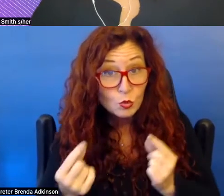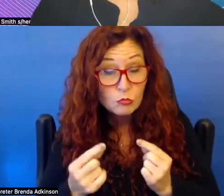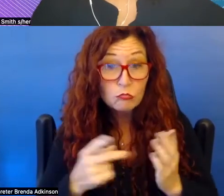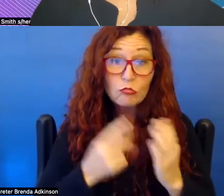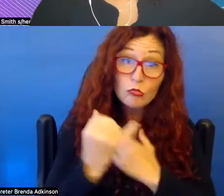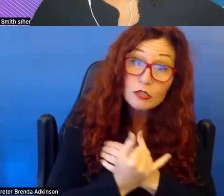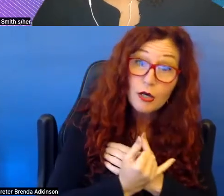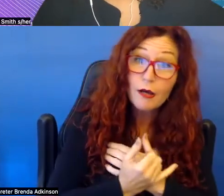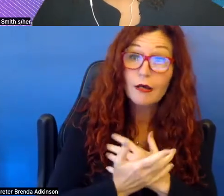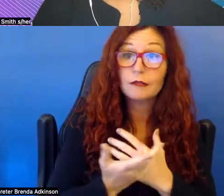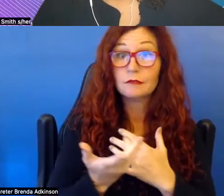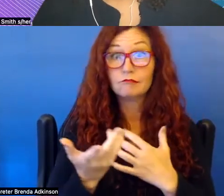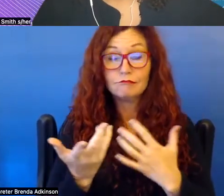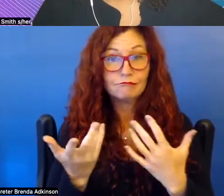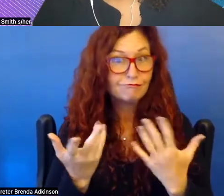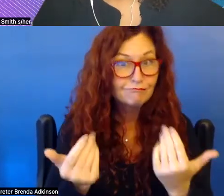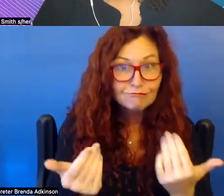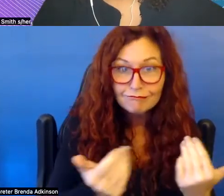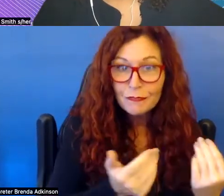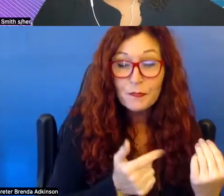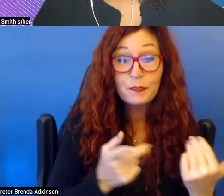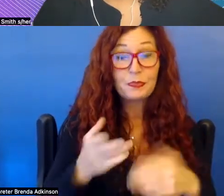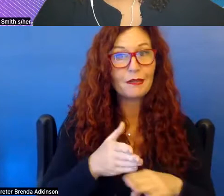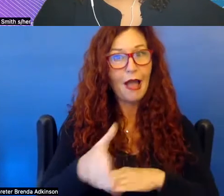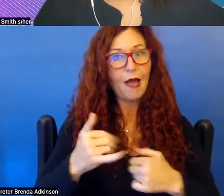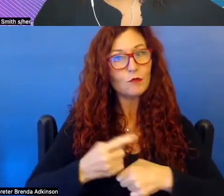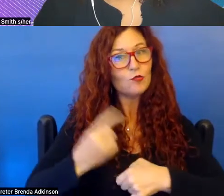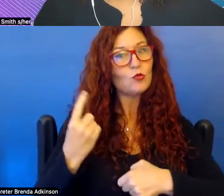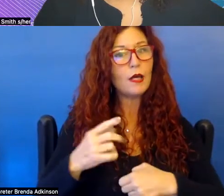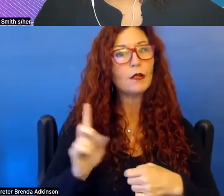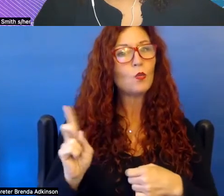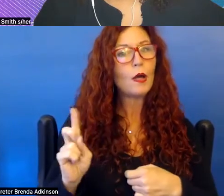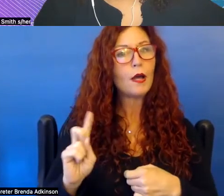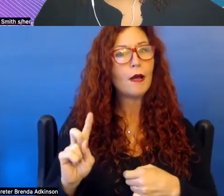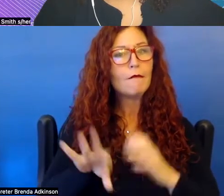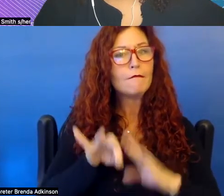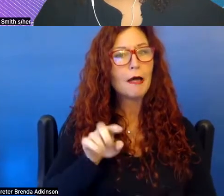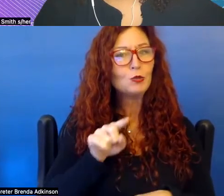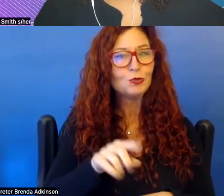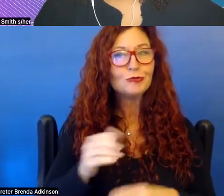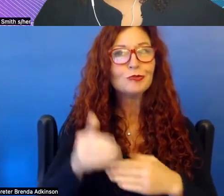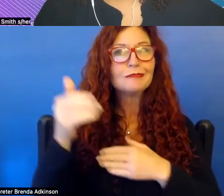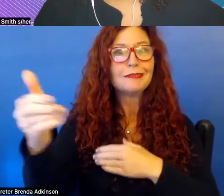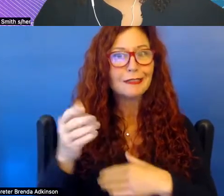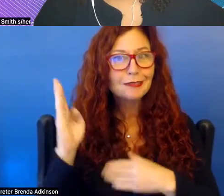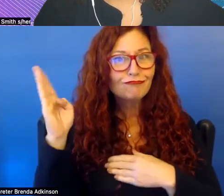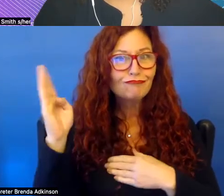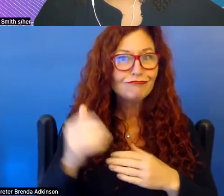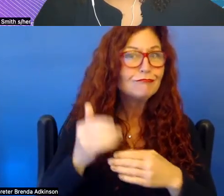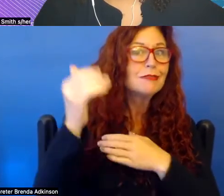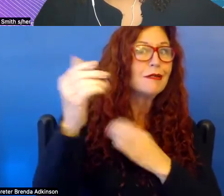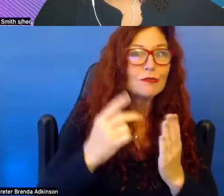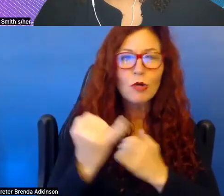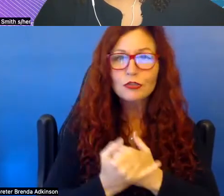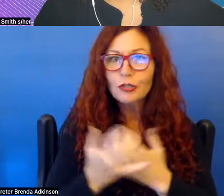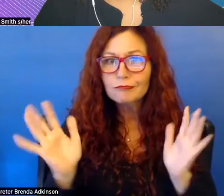if there's ways that we can connect to your work after the event so folks can find you. And Ayan, of course, already shared where folks